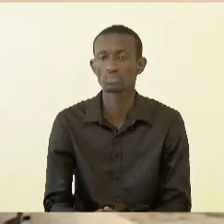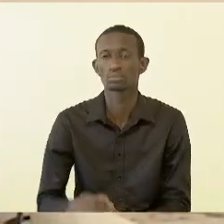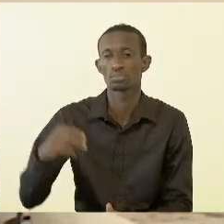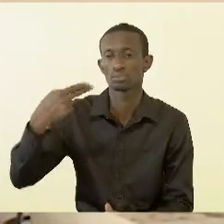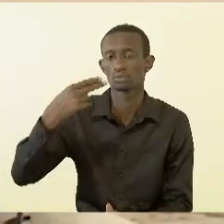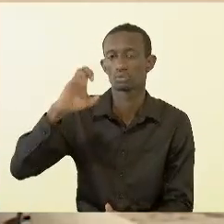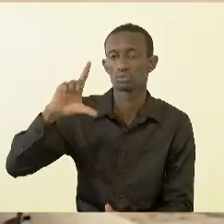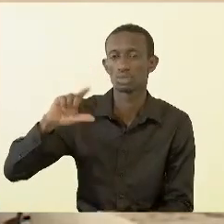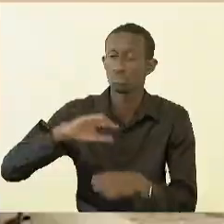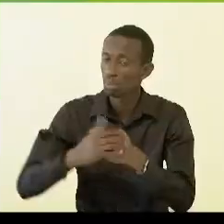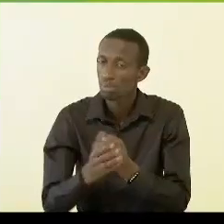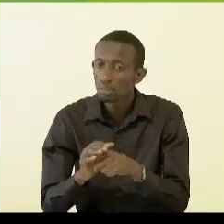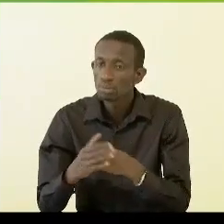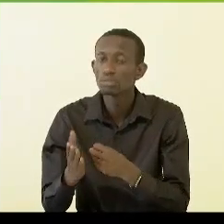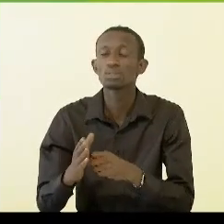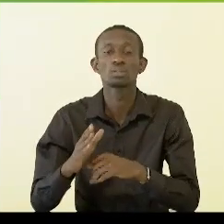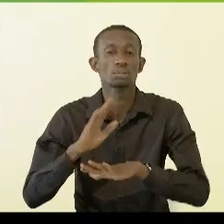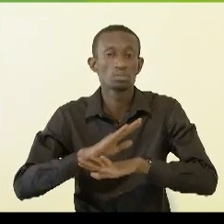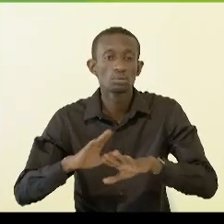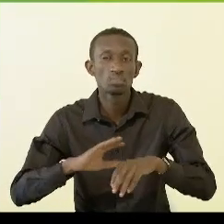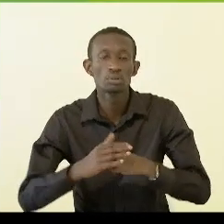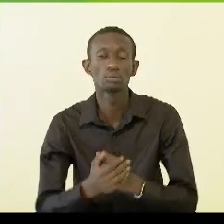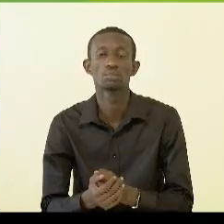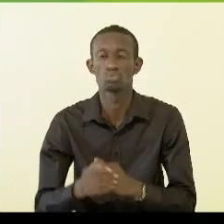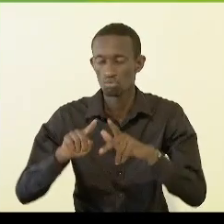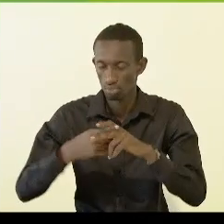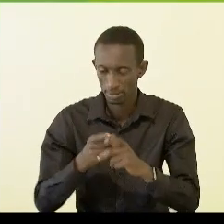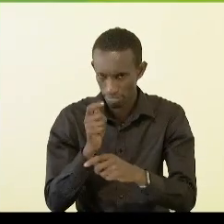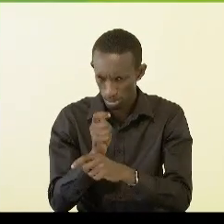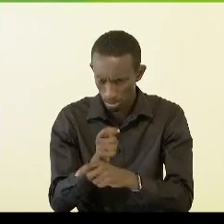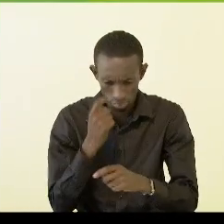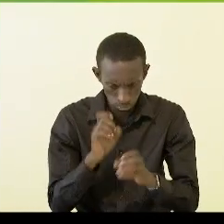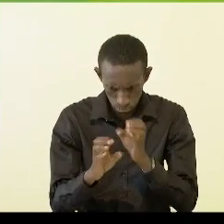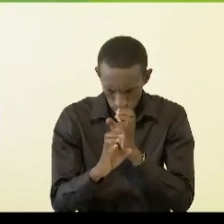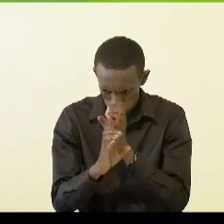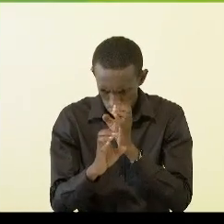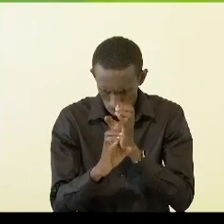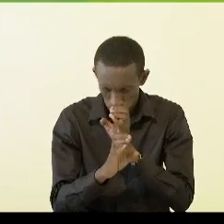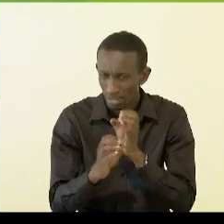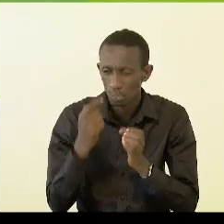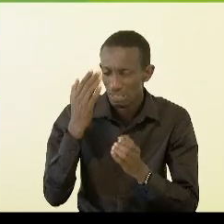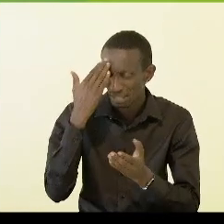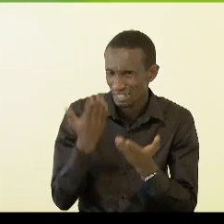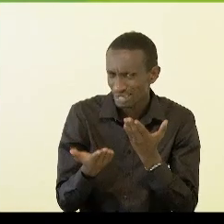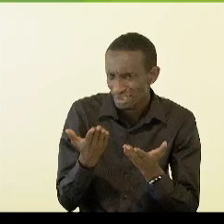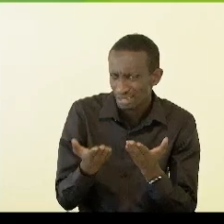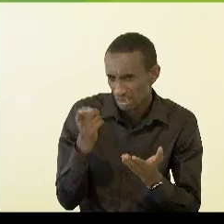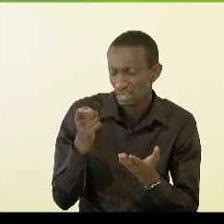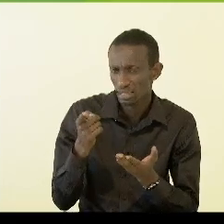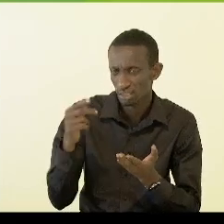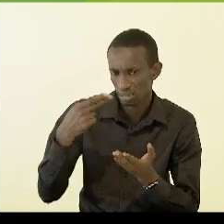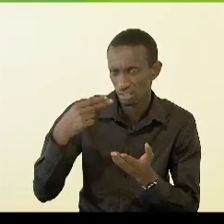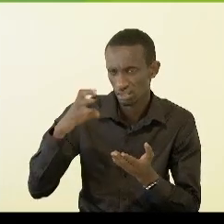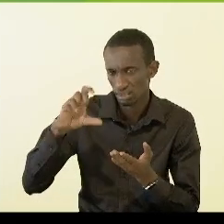chloride is being formed. After being formed, we're able to test whether it is hydrogen chloride. Oh, something I